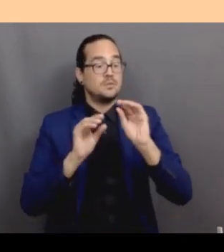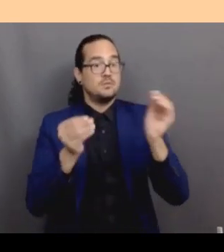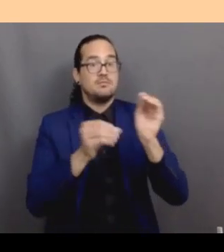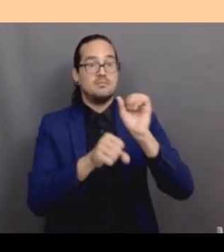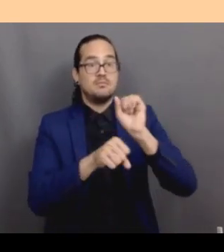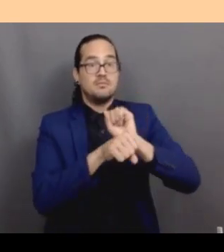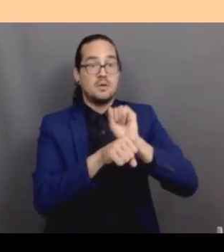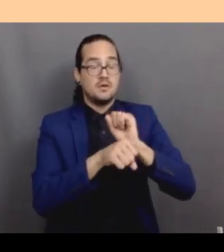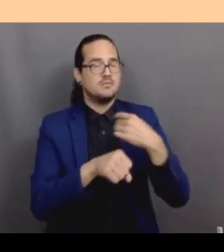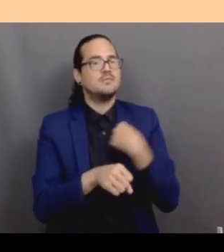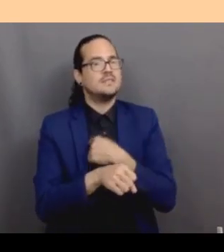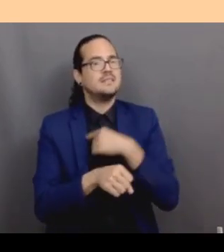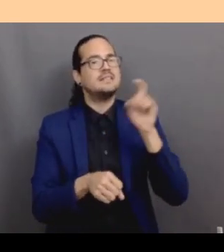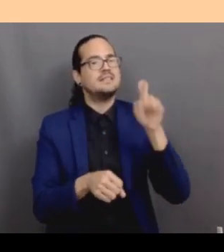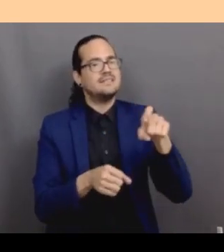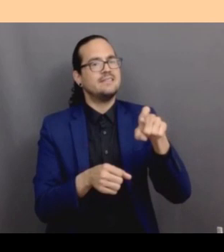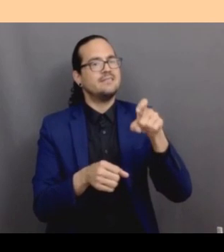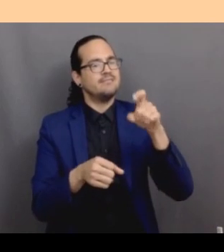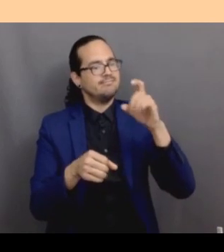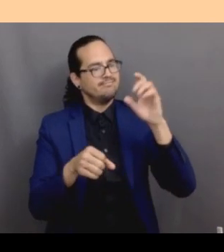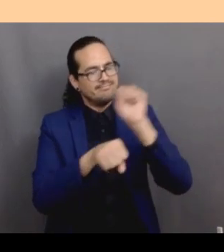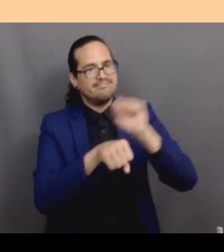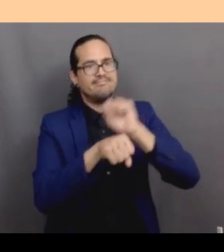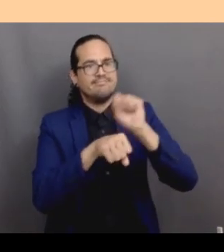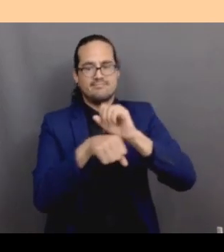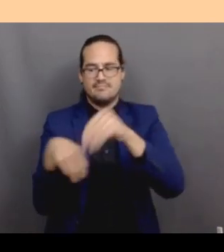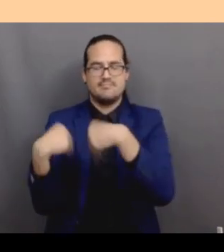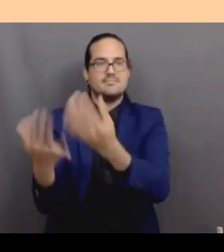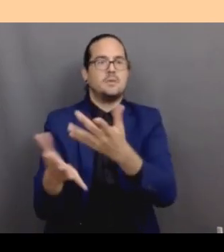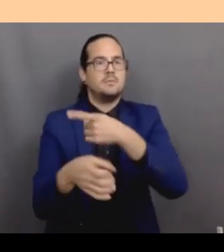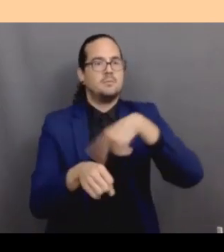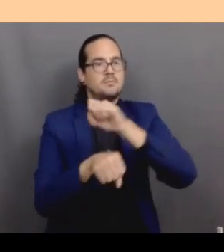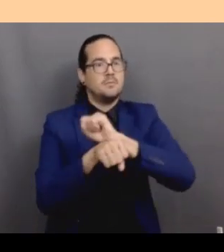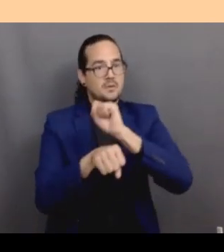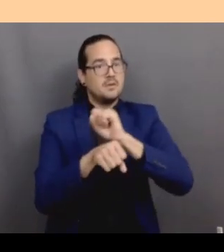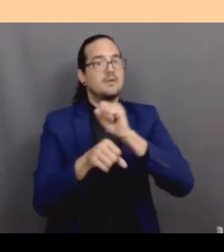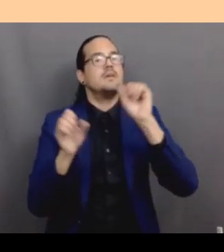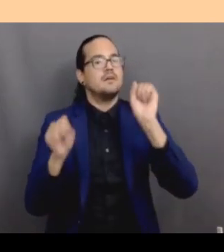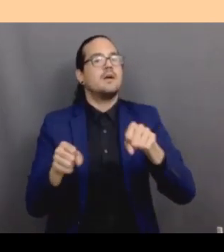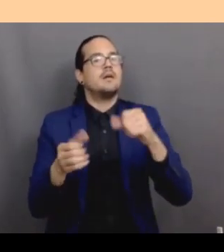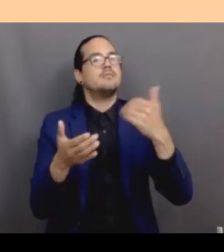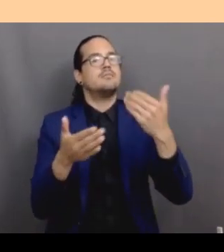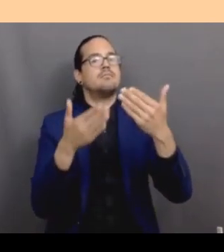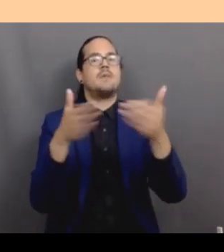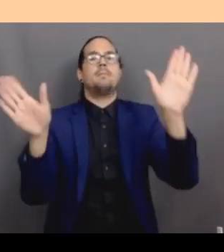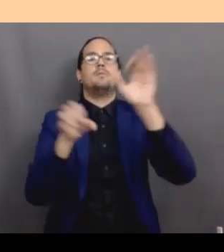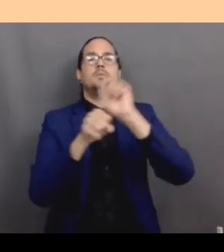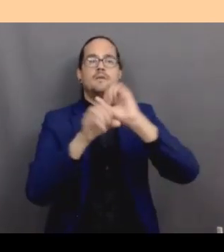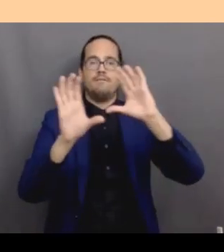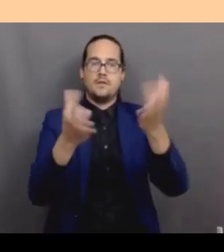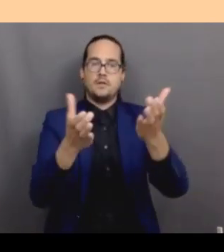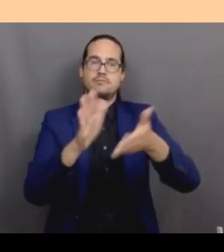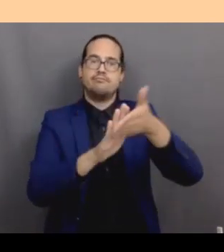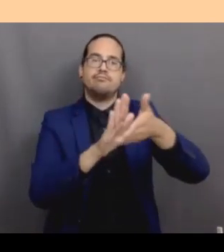our new normal. And hopefully working with residents in our community who have been affected, especially in communities of color,